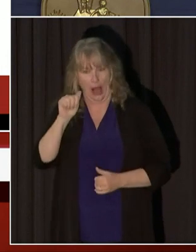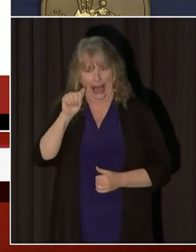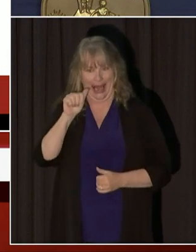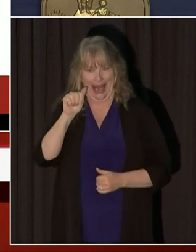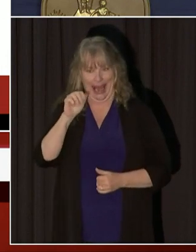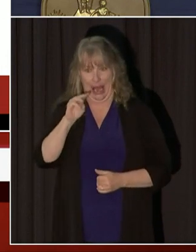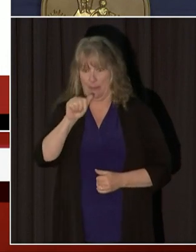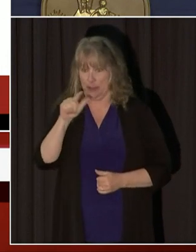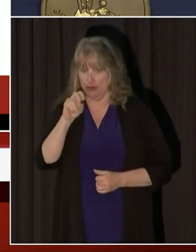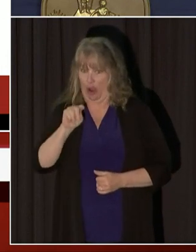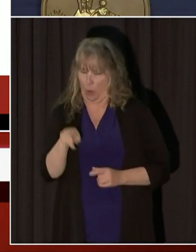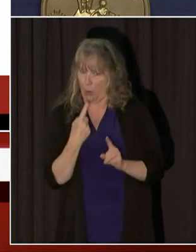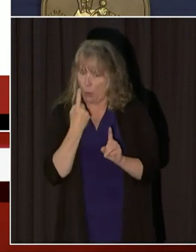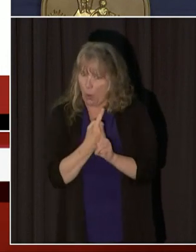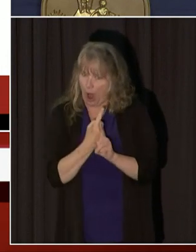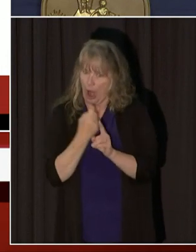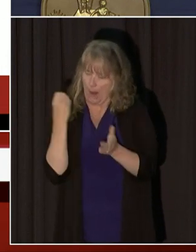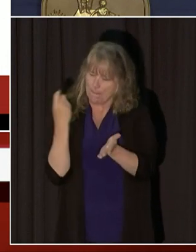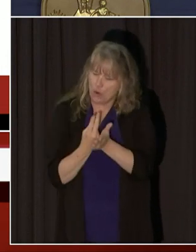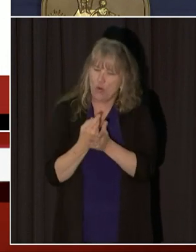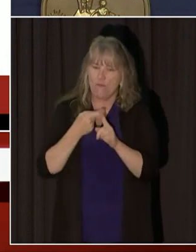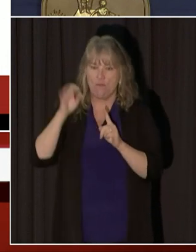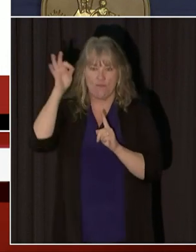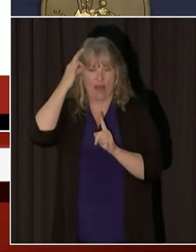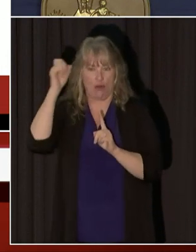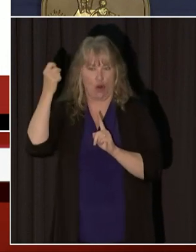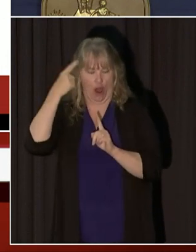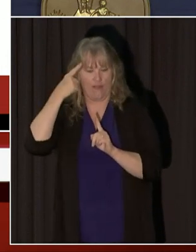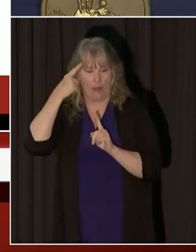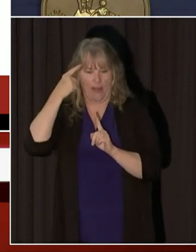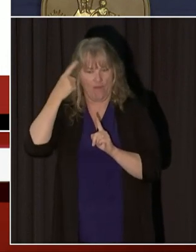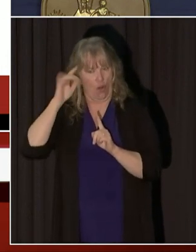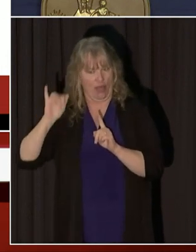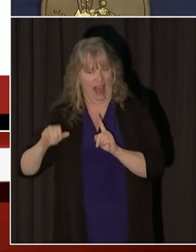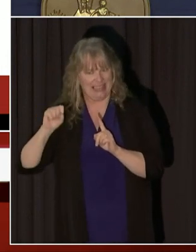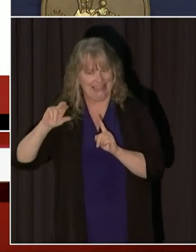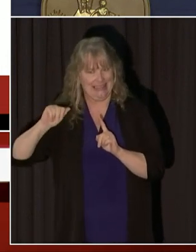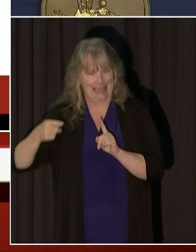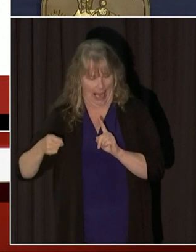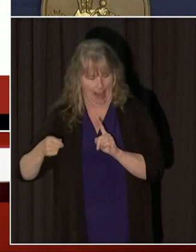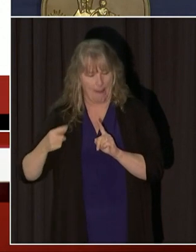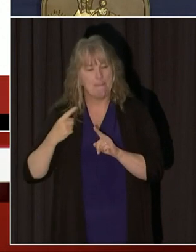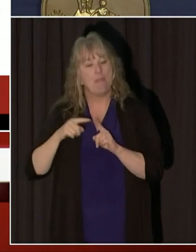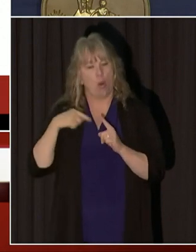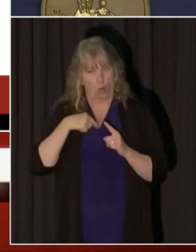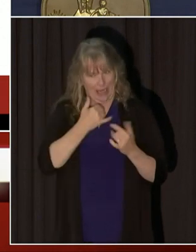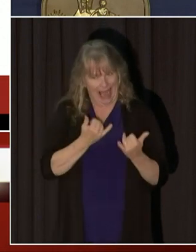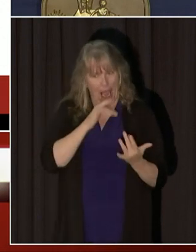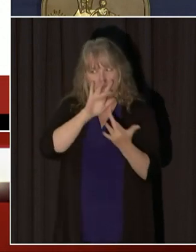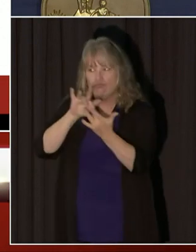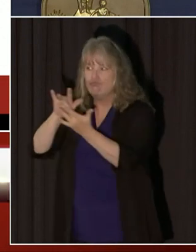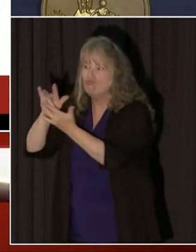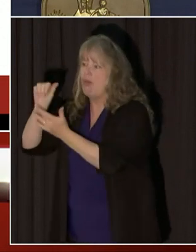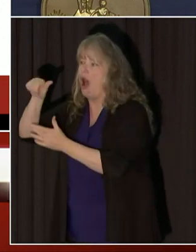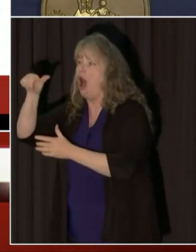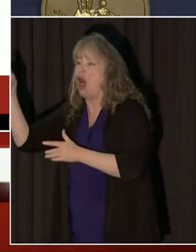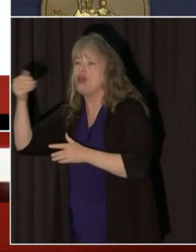federal government, but we're also assisting local retailers who are interested in participating in the program with submitting